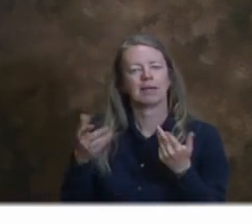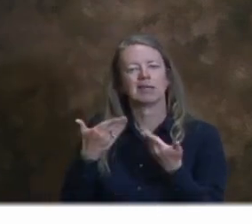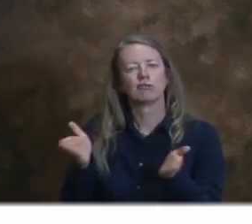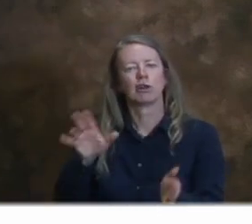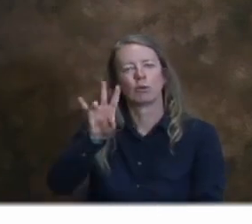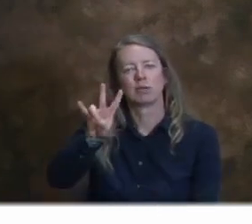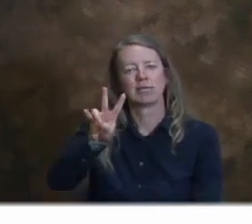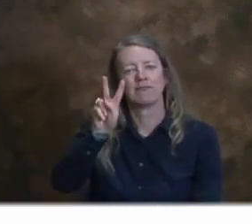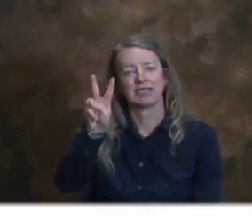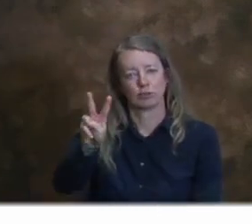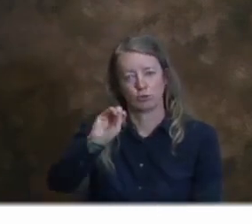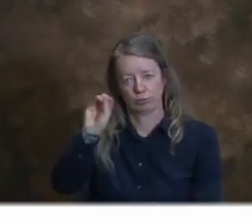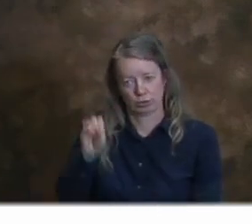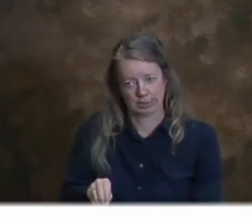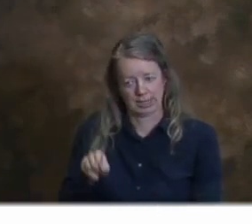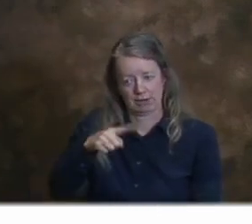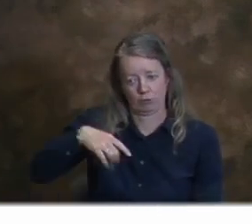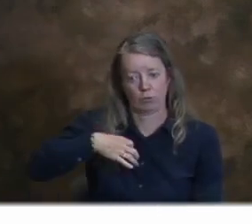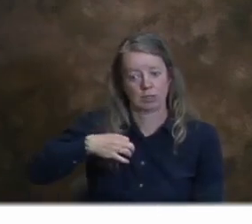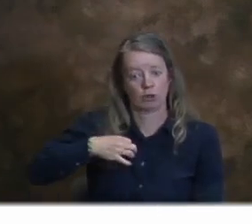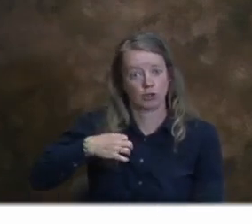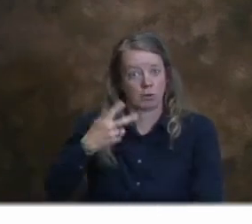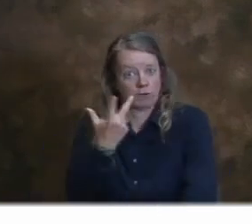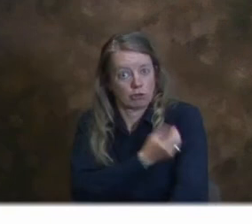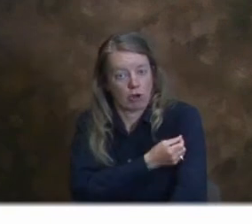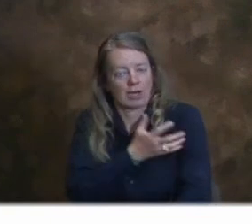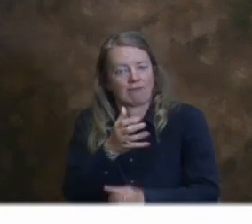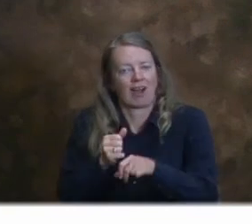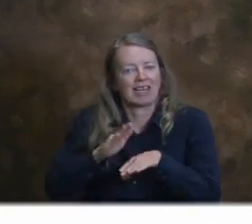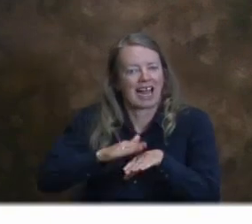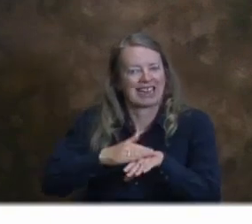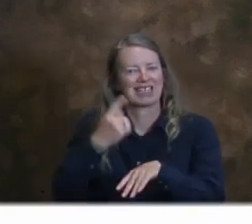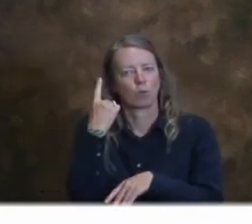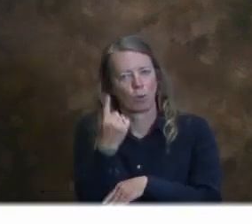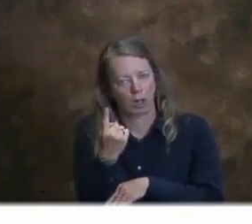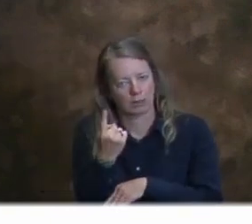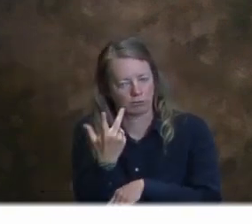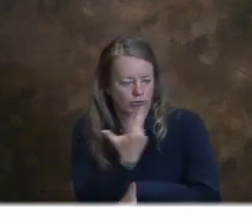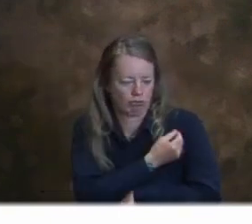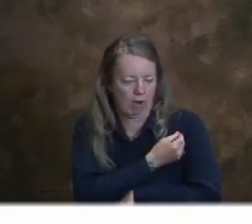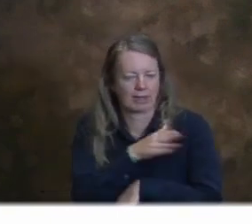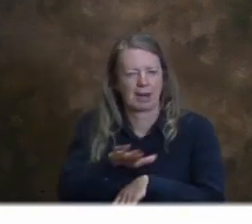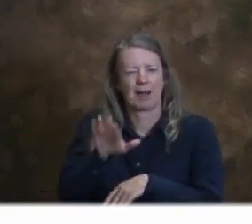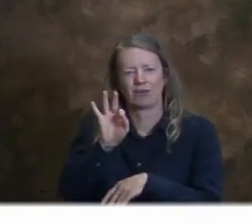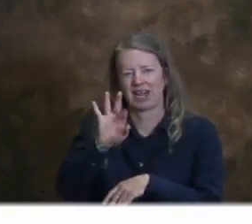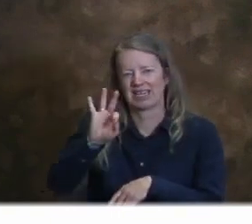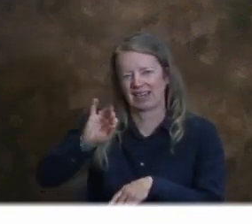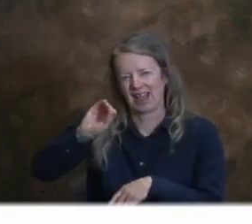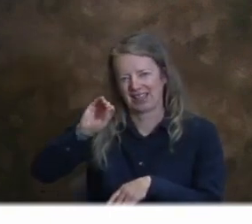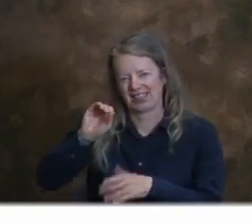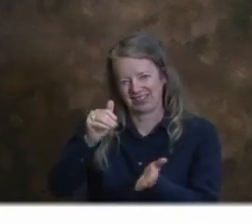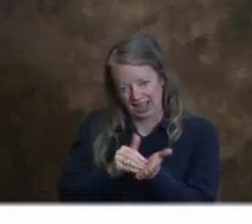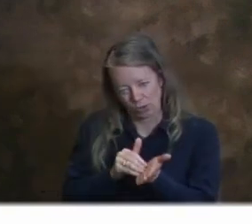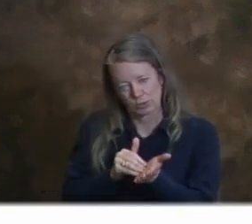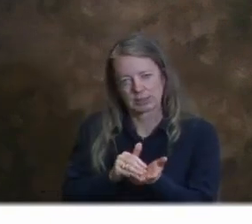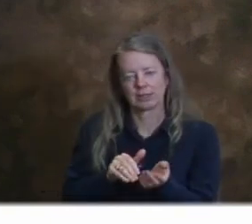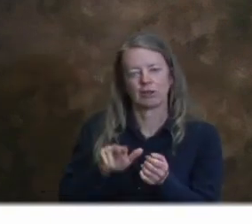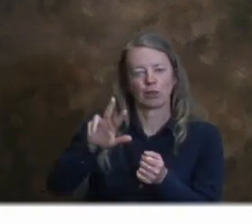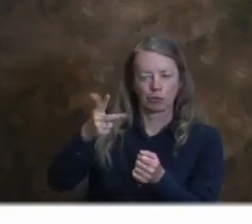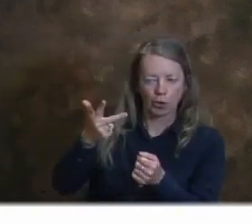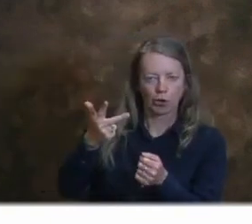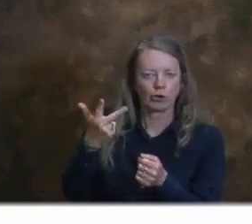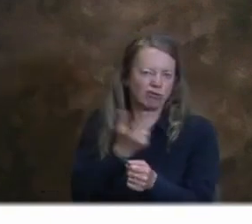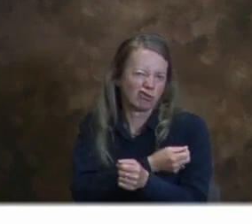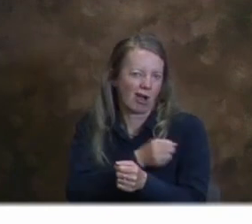72% of our eligible population has received at least 1 dose, and almost 99,000 third or booster doses have been administered at